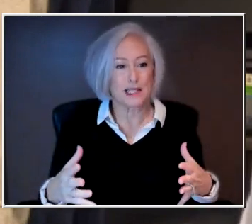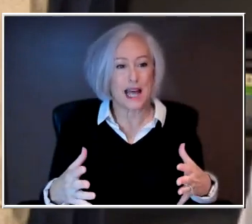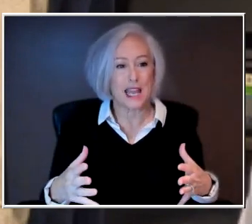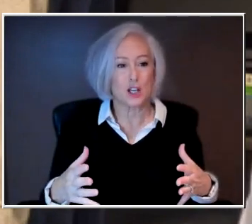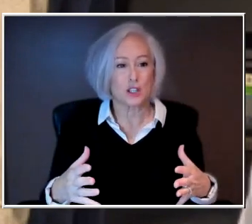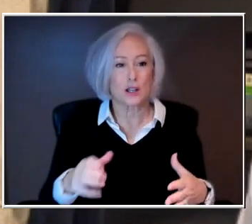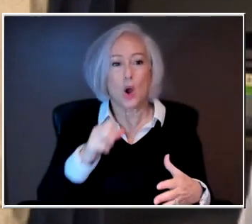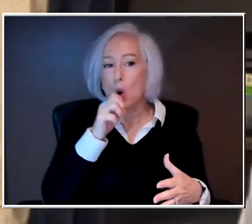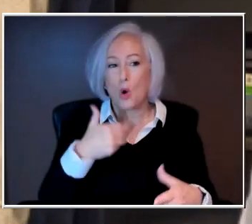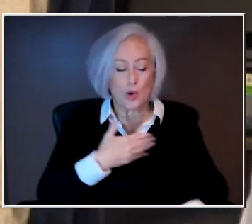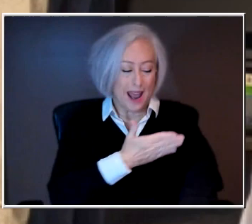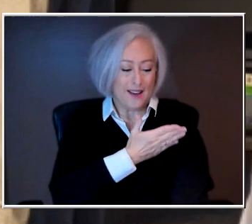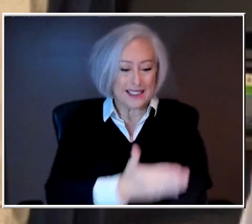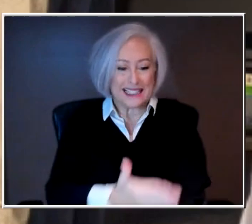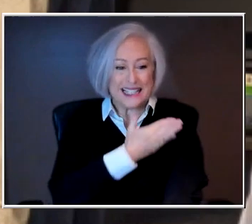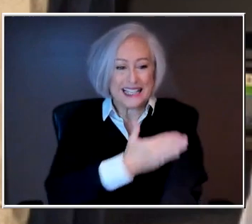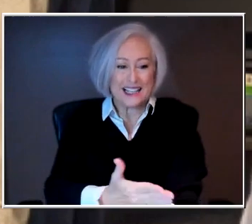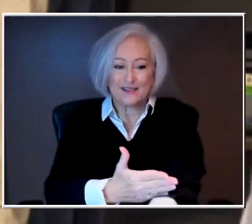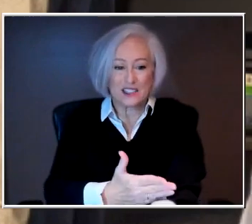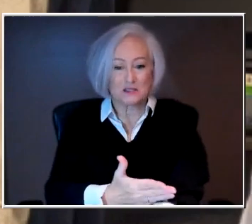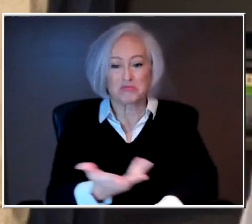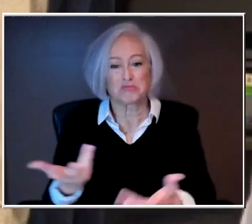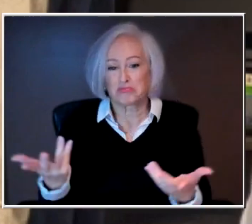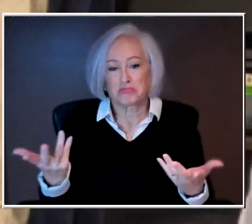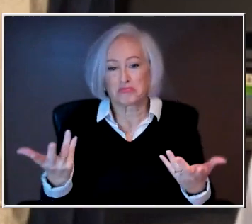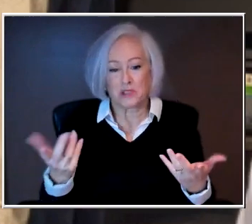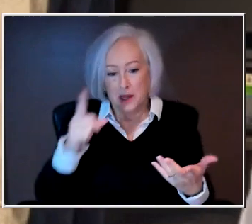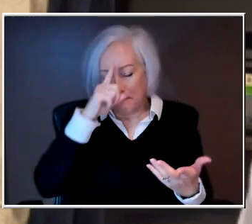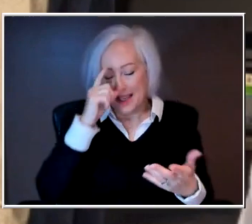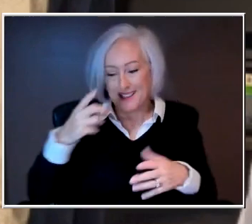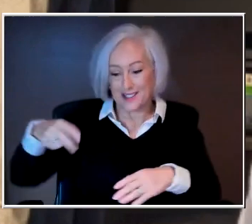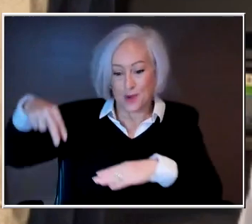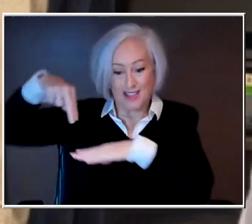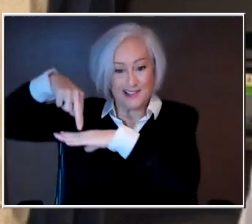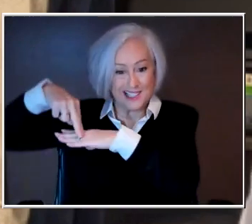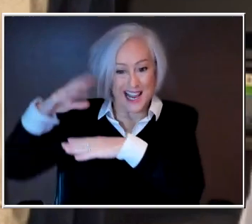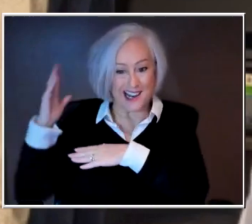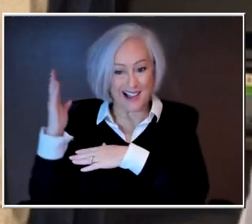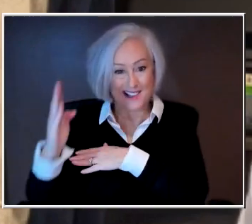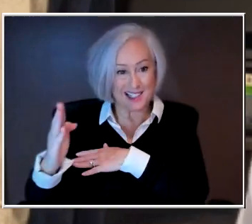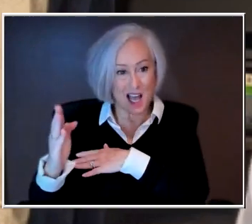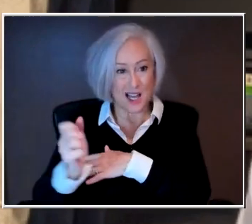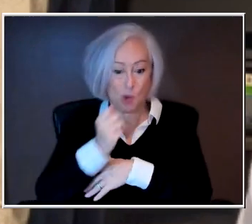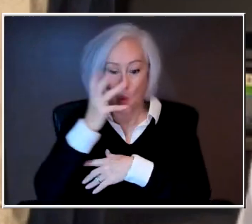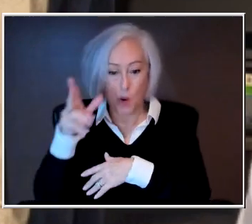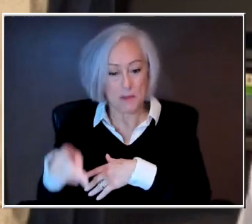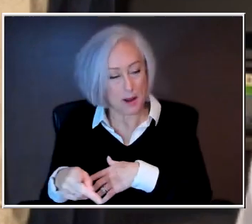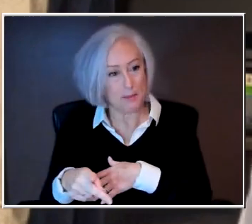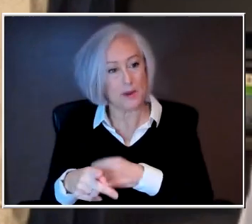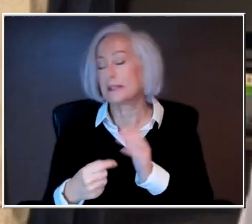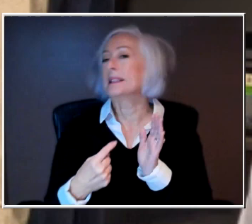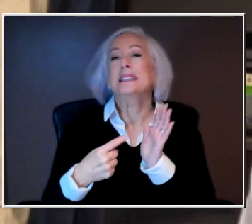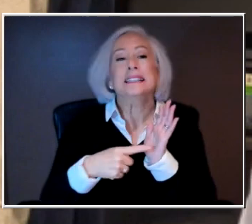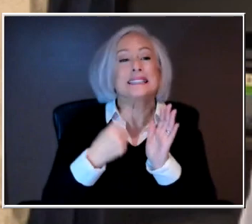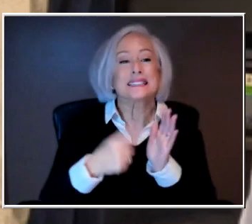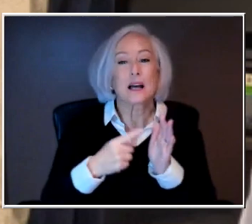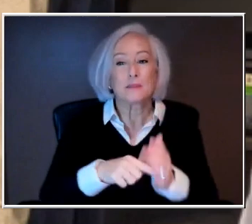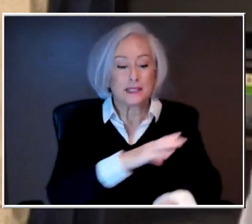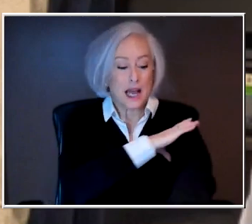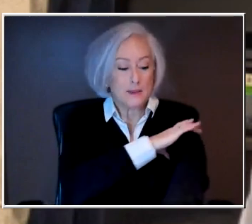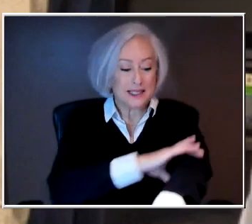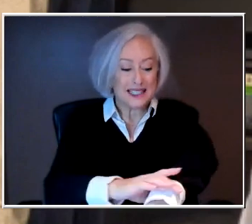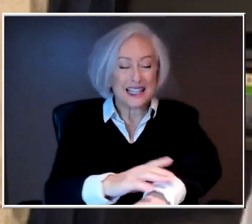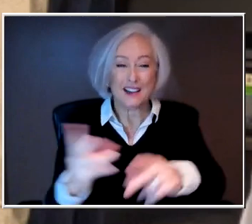sleeves. That's because they get to warm up on the side, and sometimes actually sleeves can be even worse, because if you